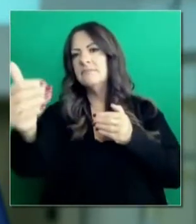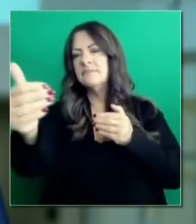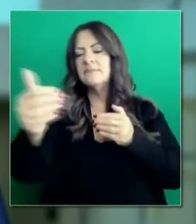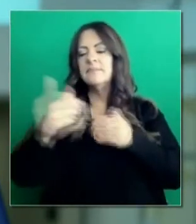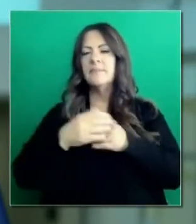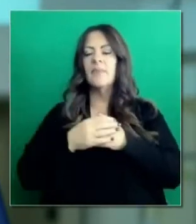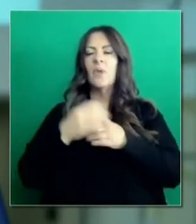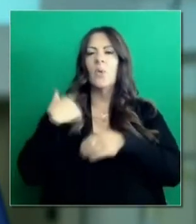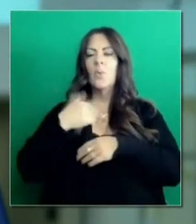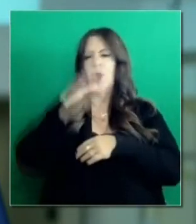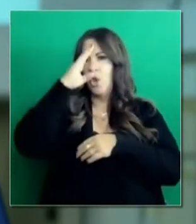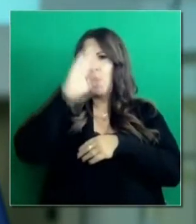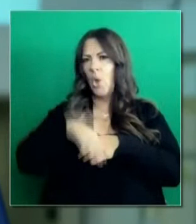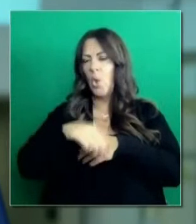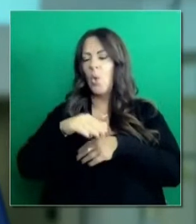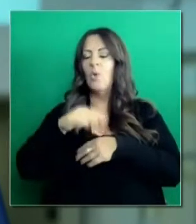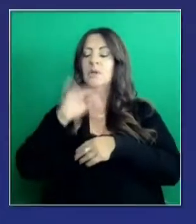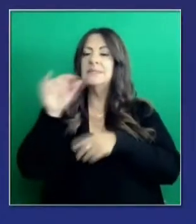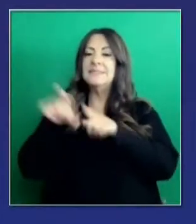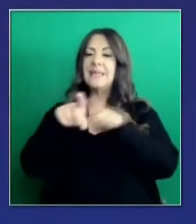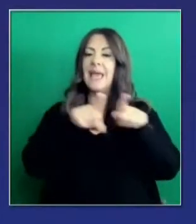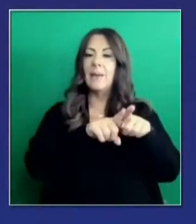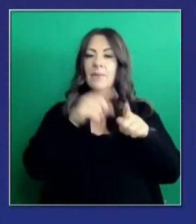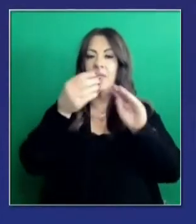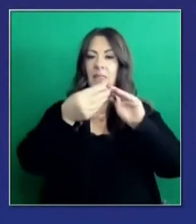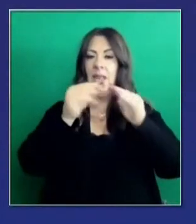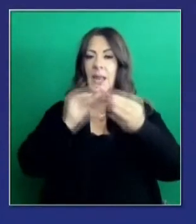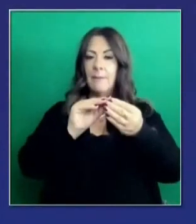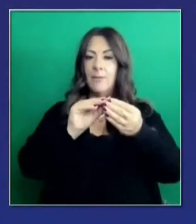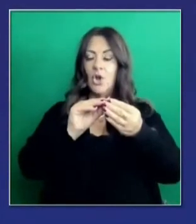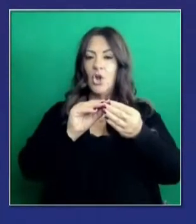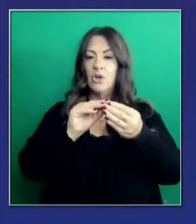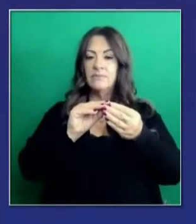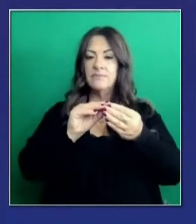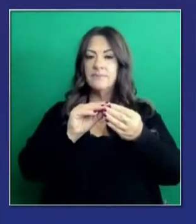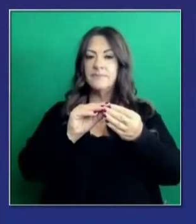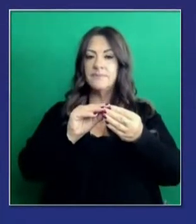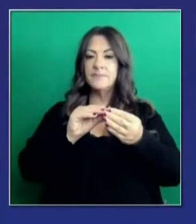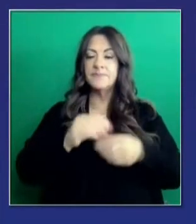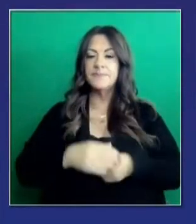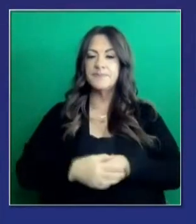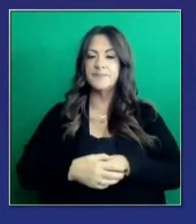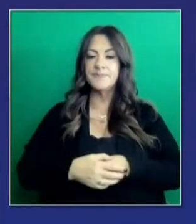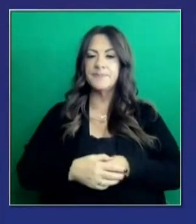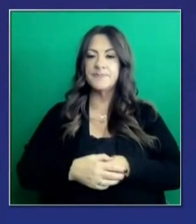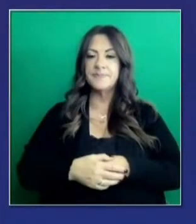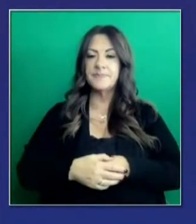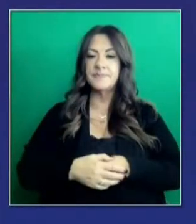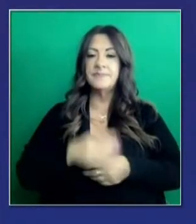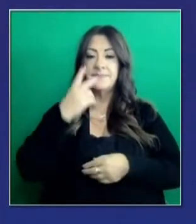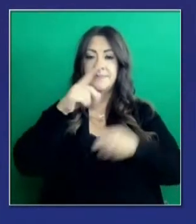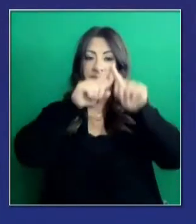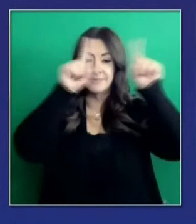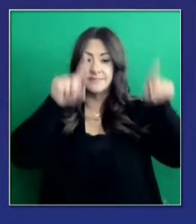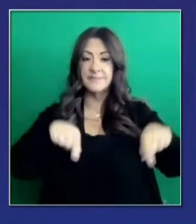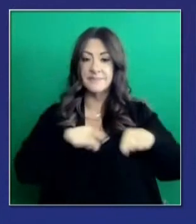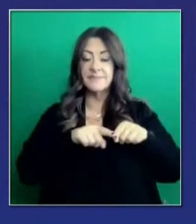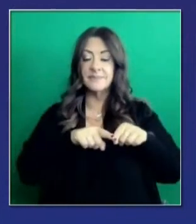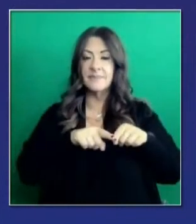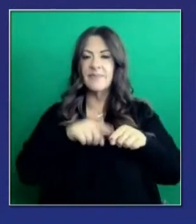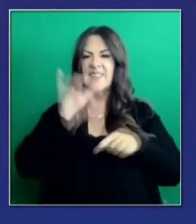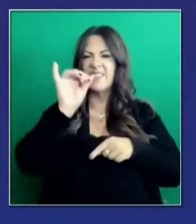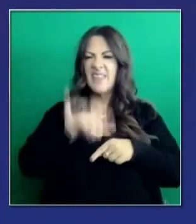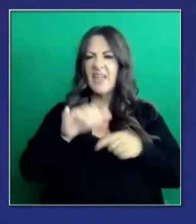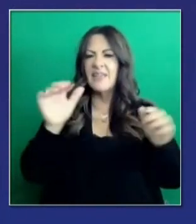the data that you see on your screen, this slide that shows where we anticipate, based on our models, where